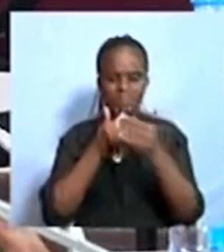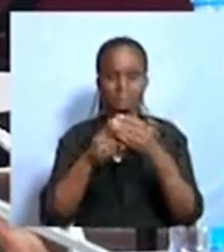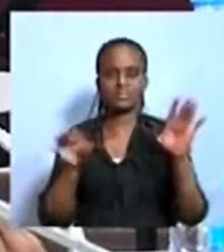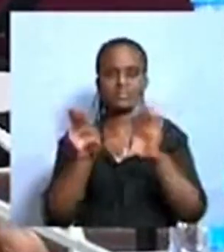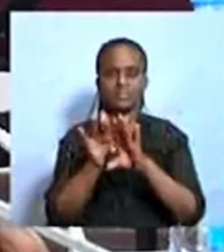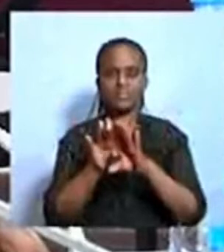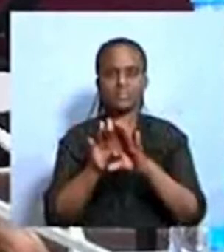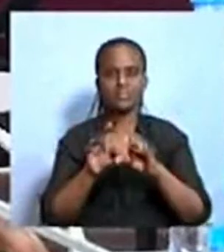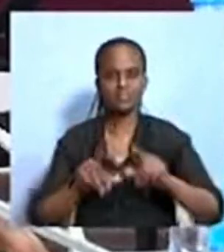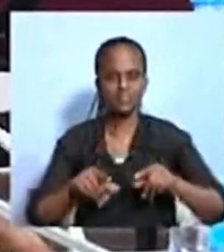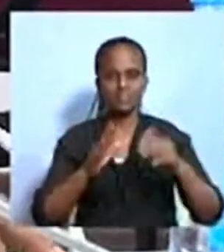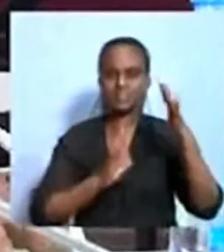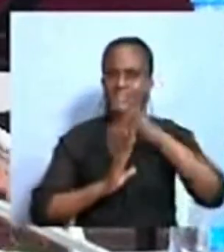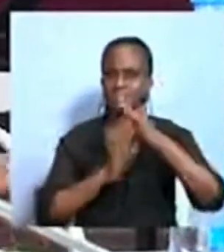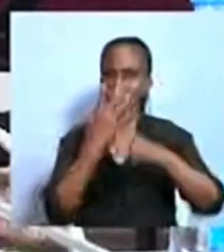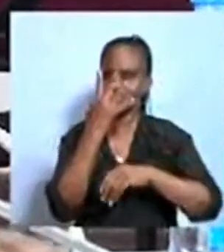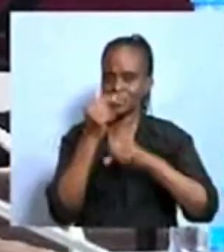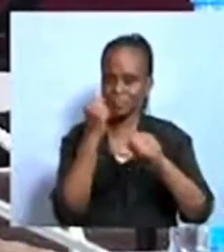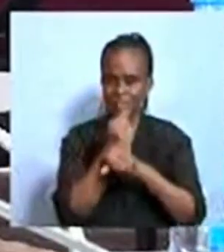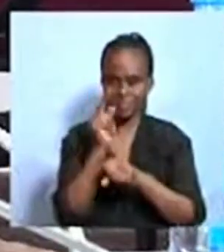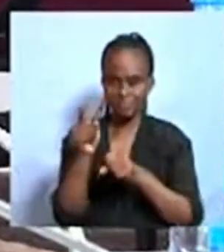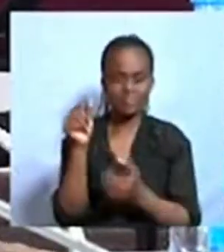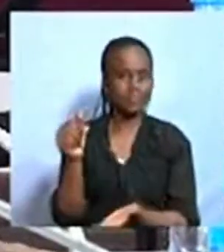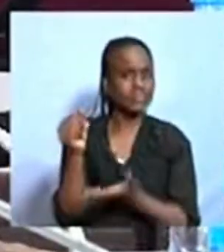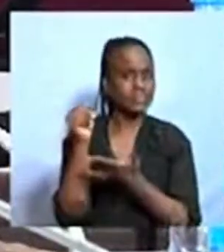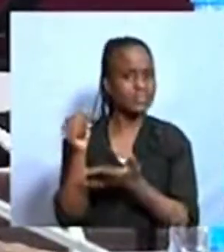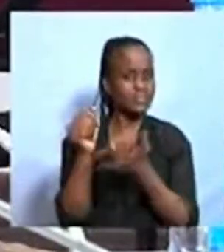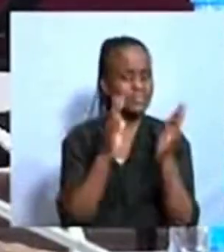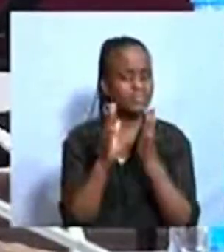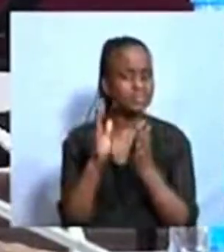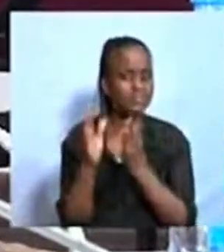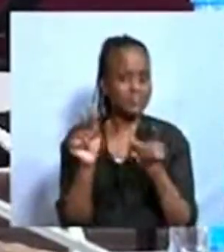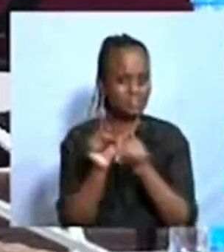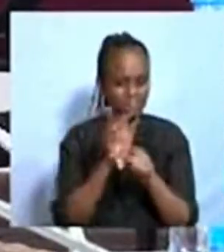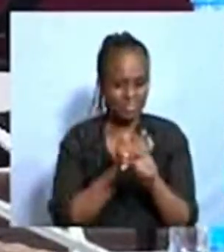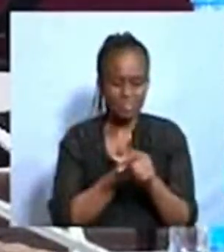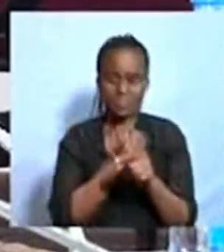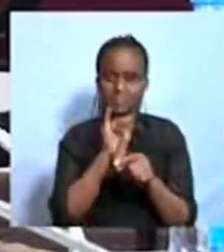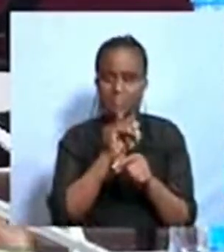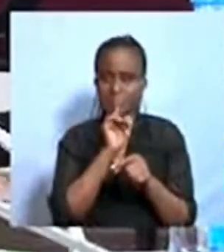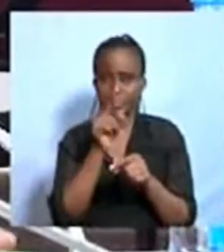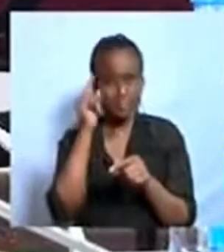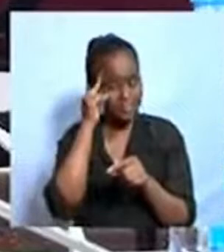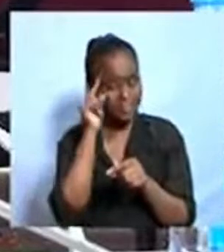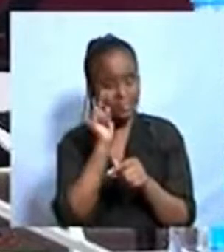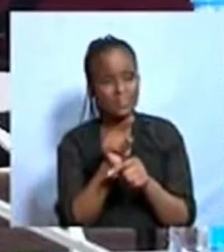of the lifespan, which is 5 years of this particular plan. And I really think that...